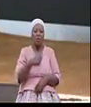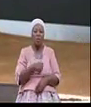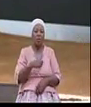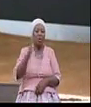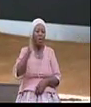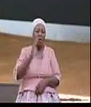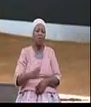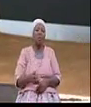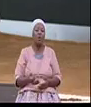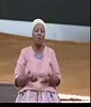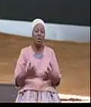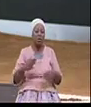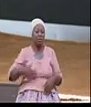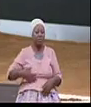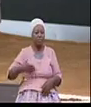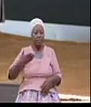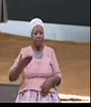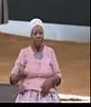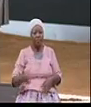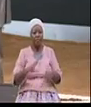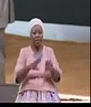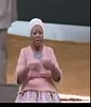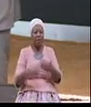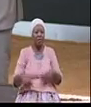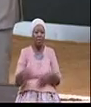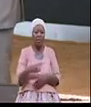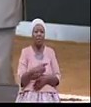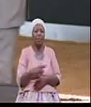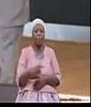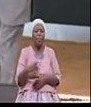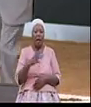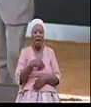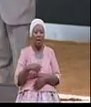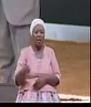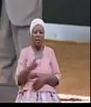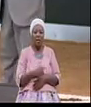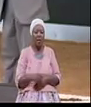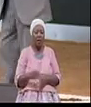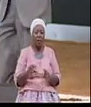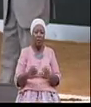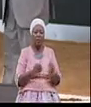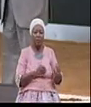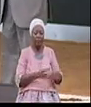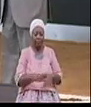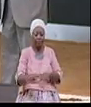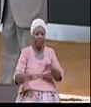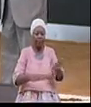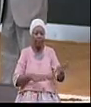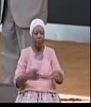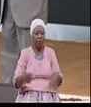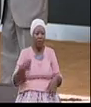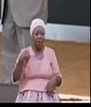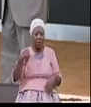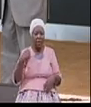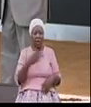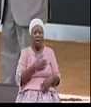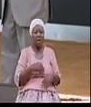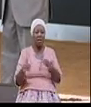willingly give them. And they spread a garment and did